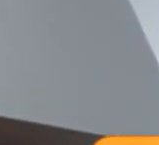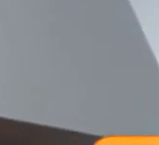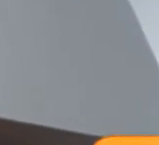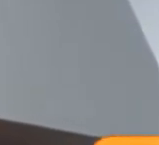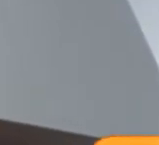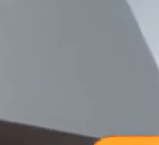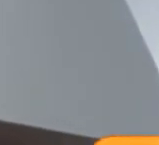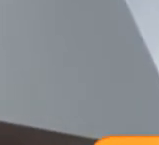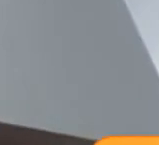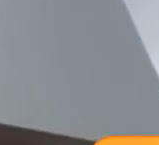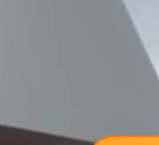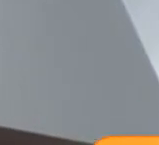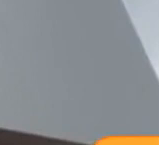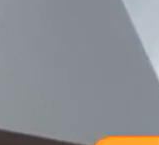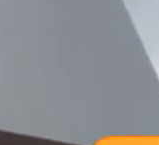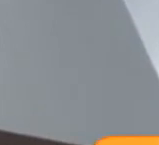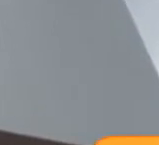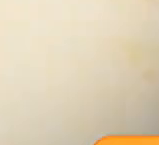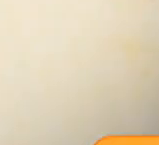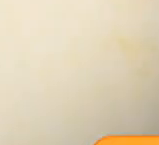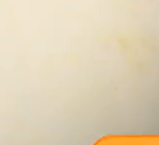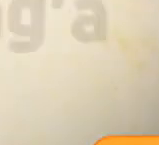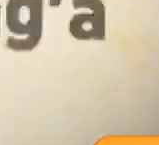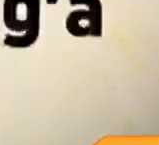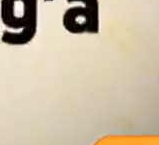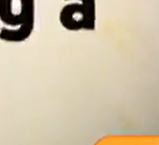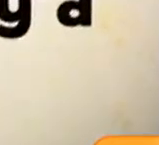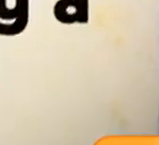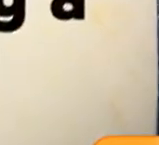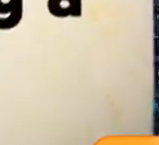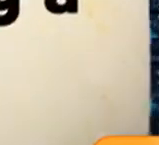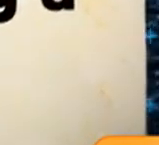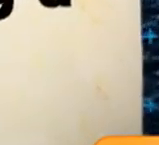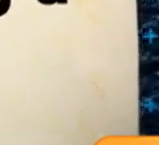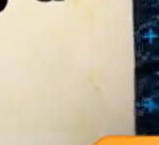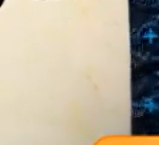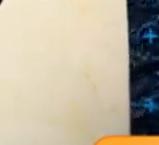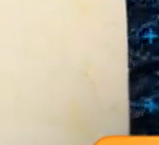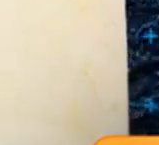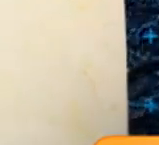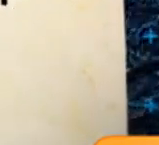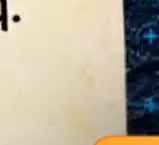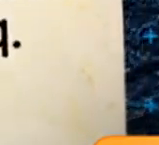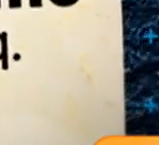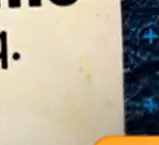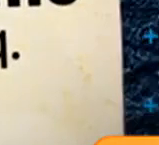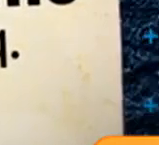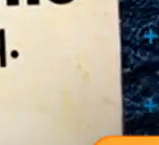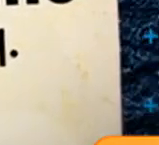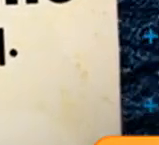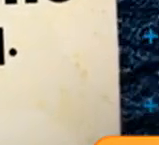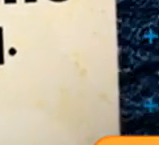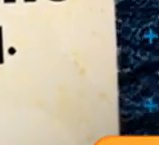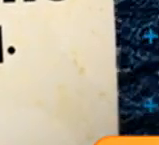Director Anti-Terror Police Unit, ATPU. Esther Nganga, who now moves to the helm of the IAU, where she